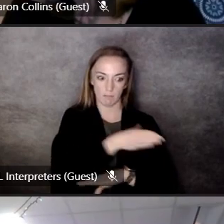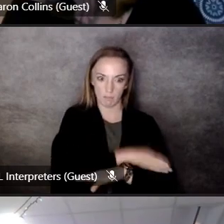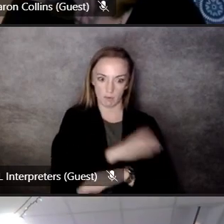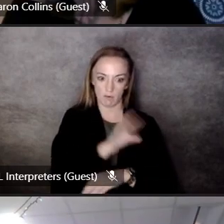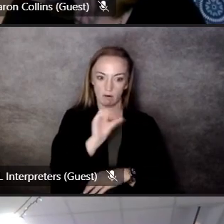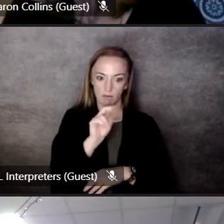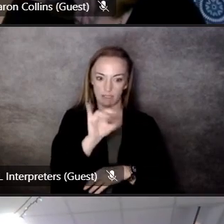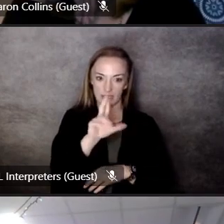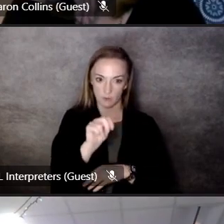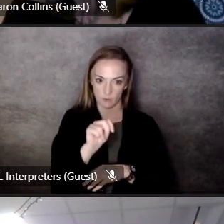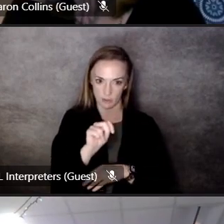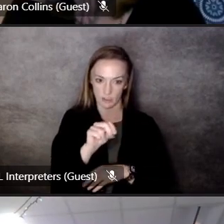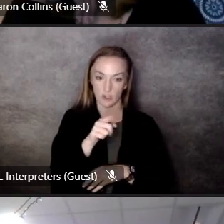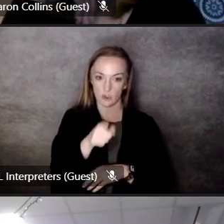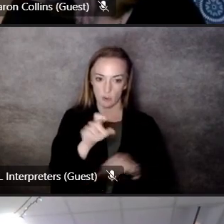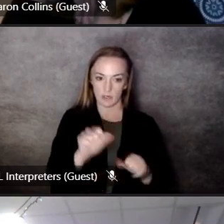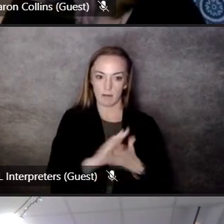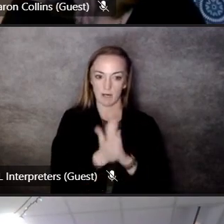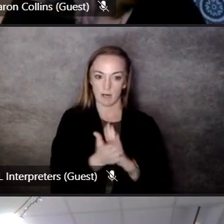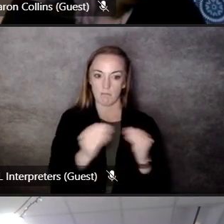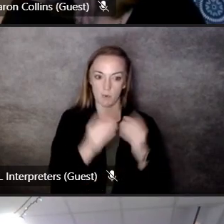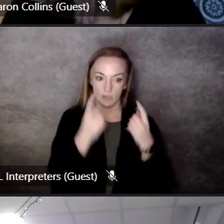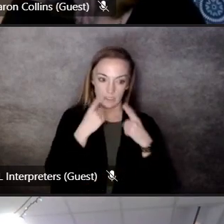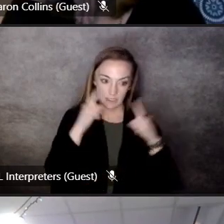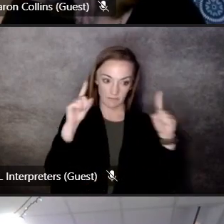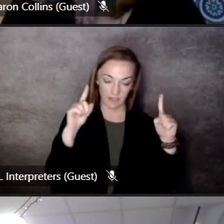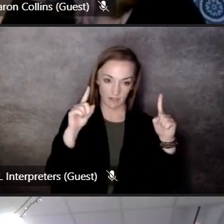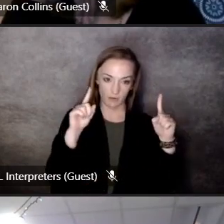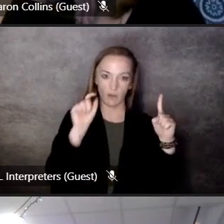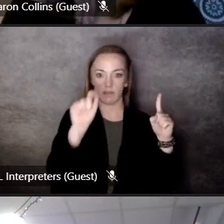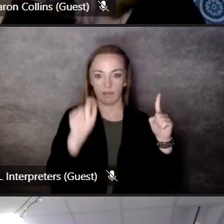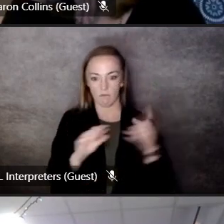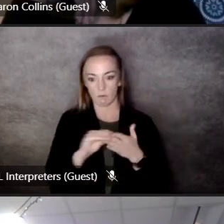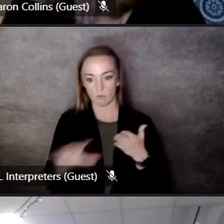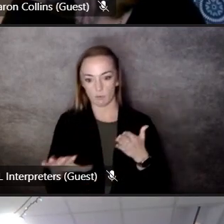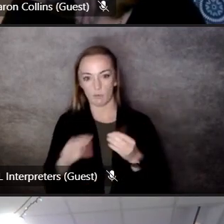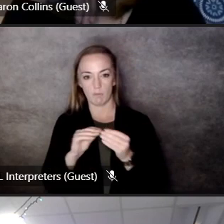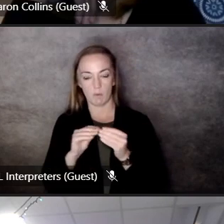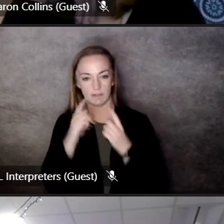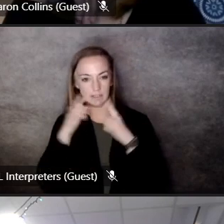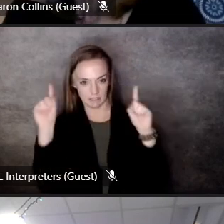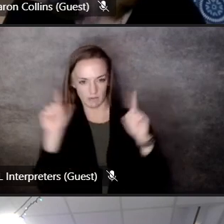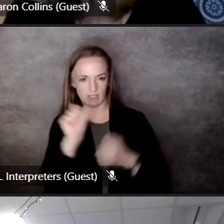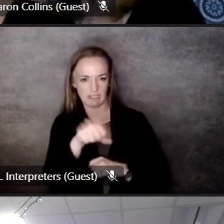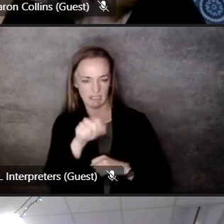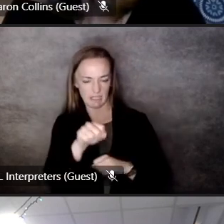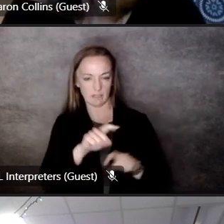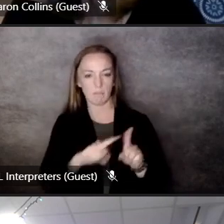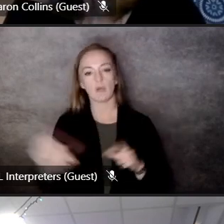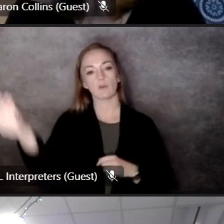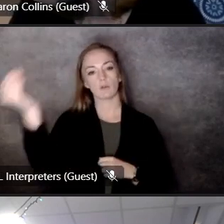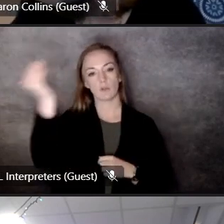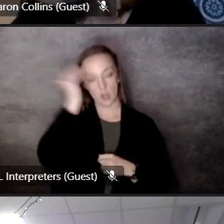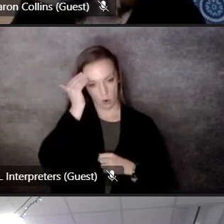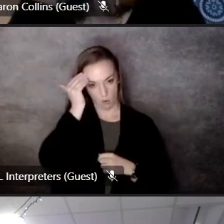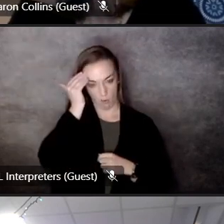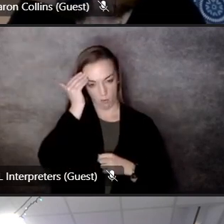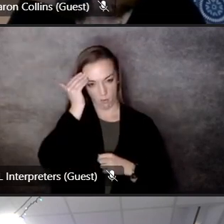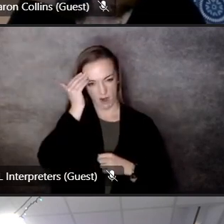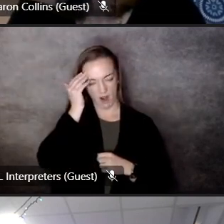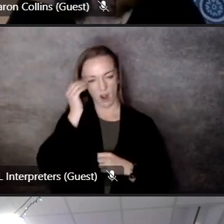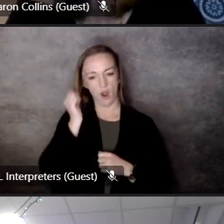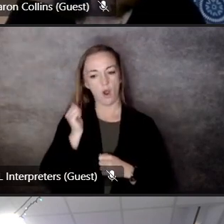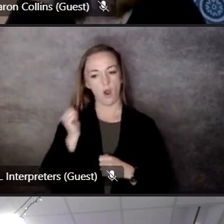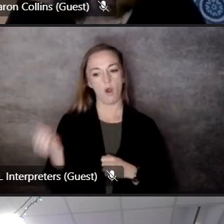being successful so your students are successful. But I just know that all of us have a student or students in